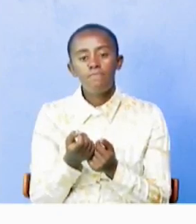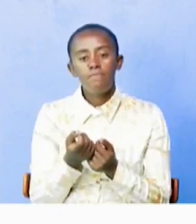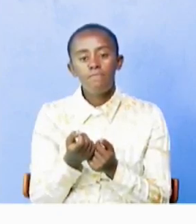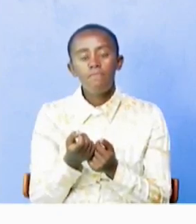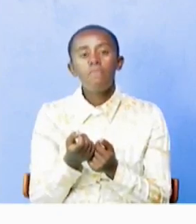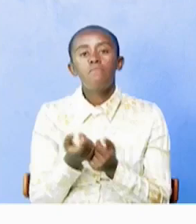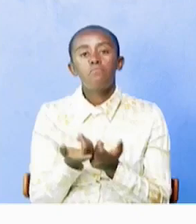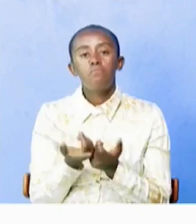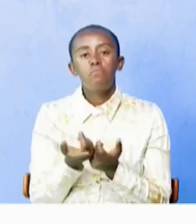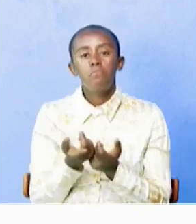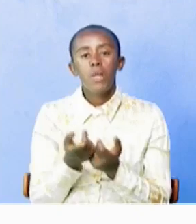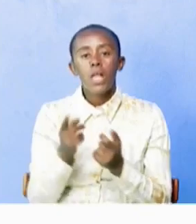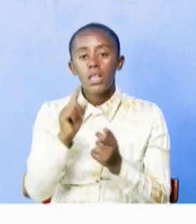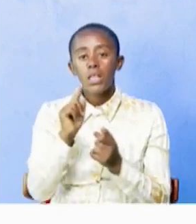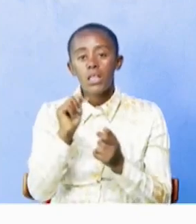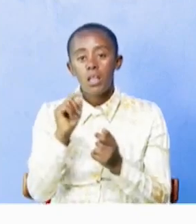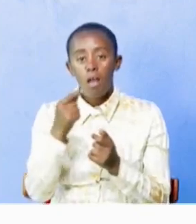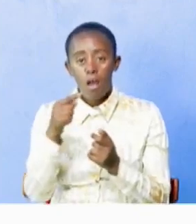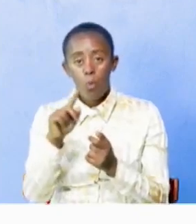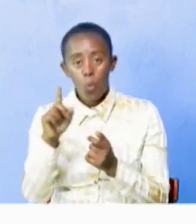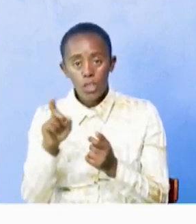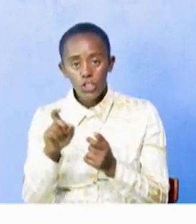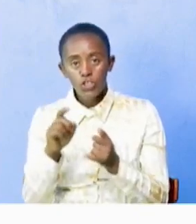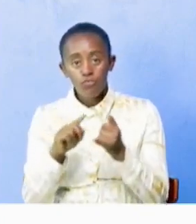becomes or is what?